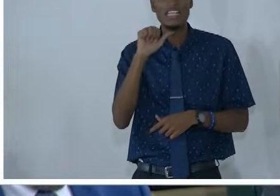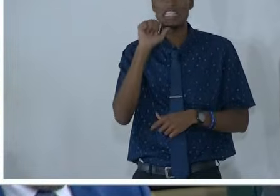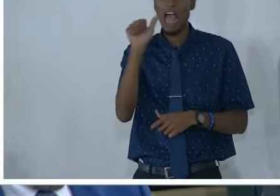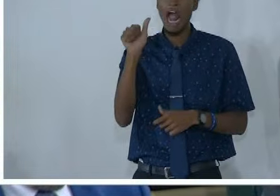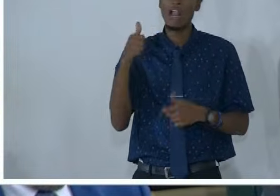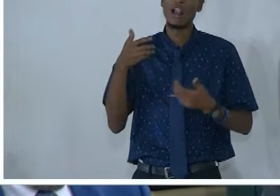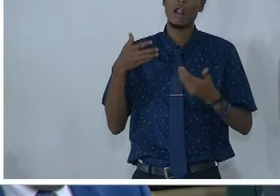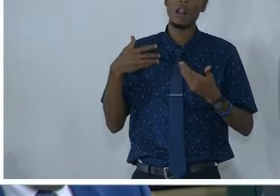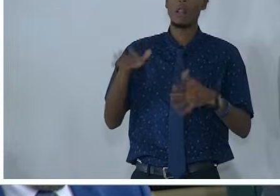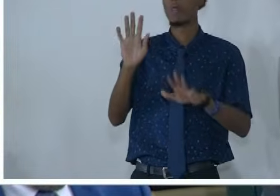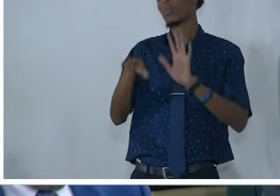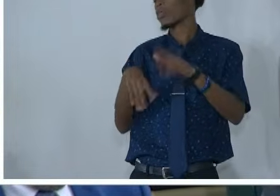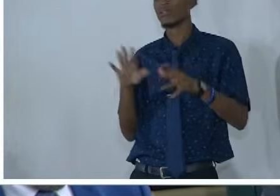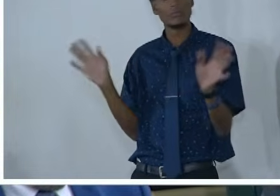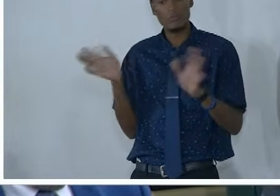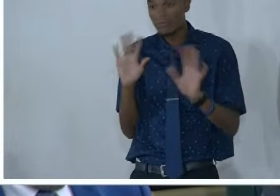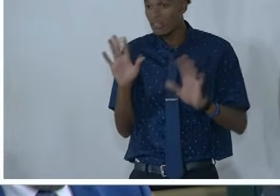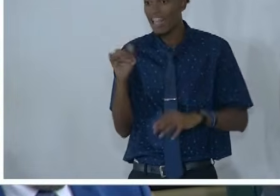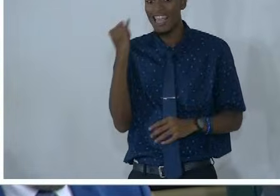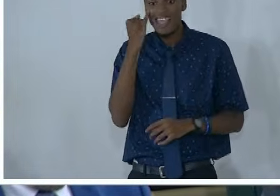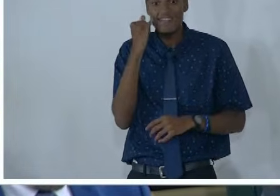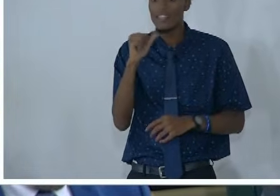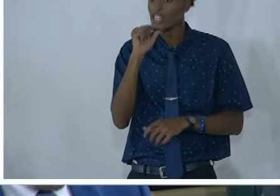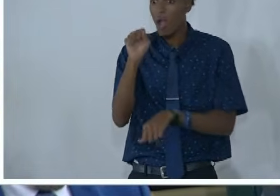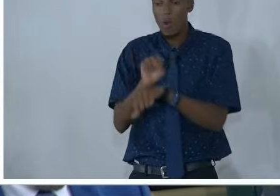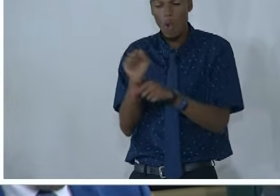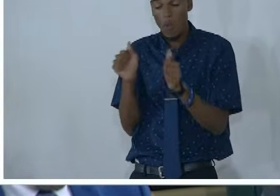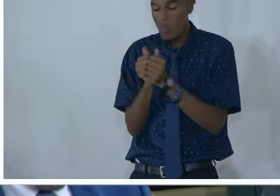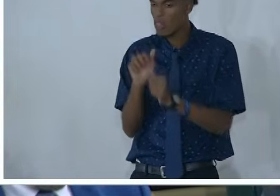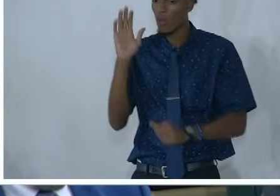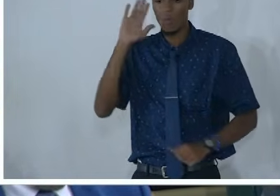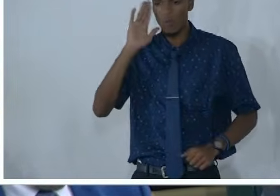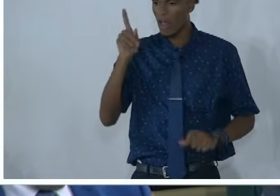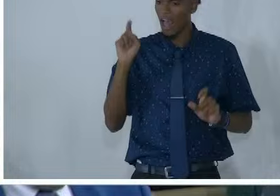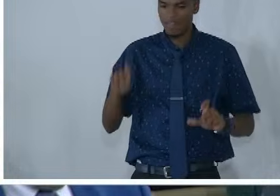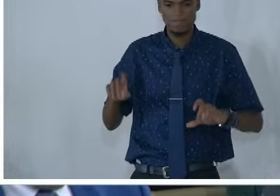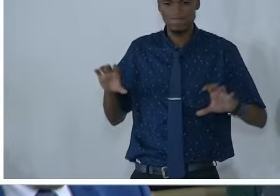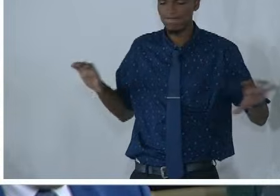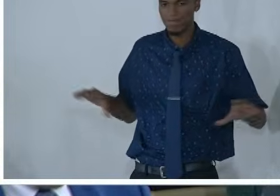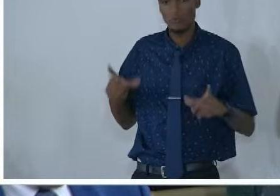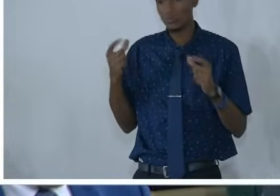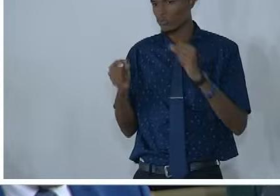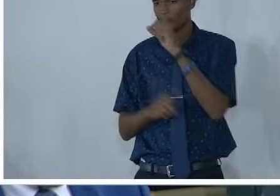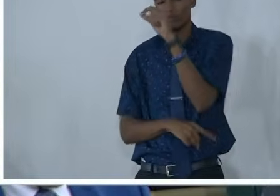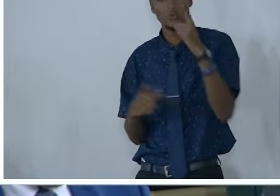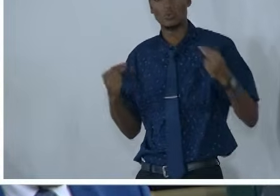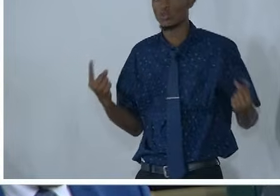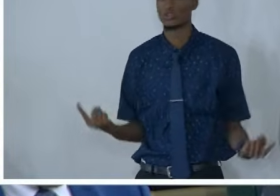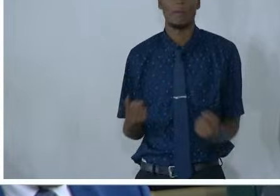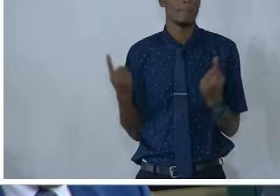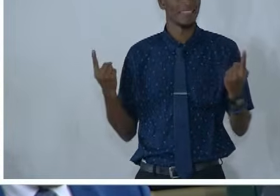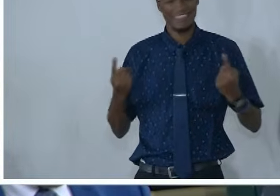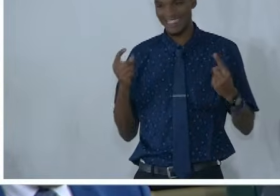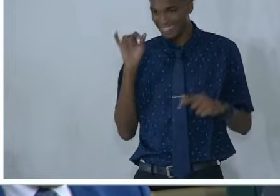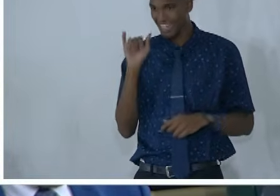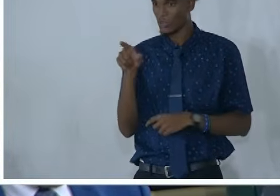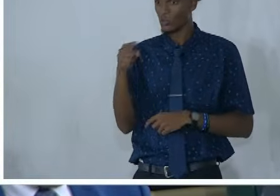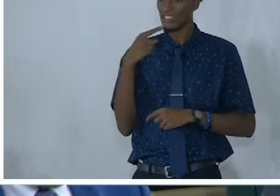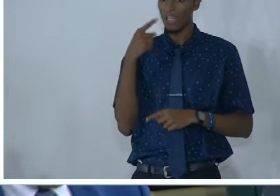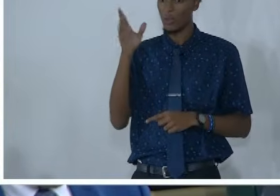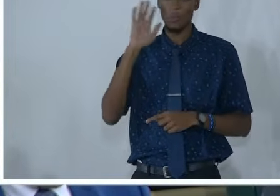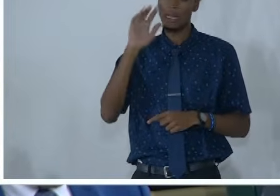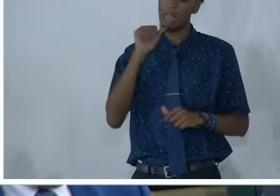for non-compliance with the time set out for reclamation, and